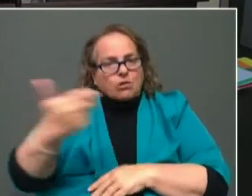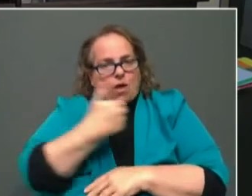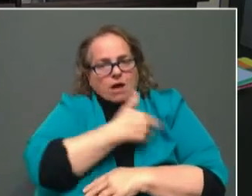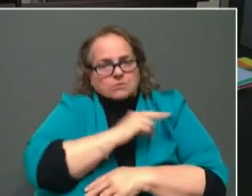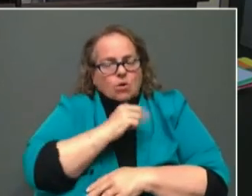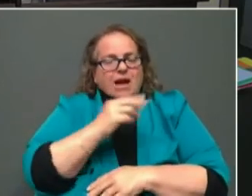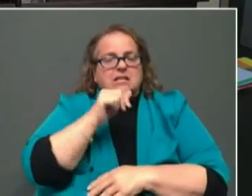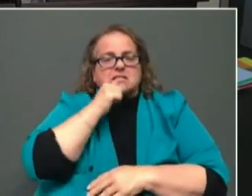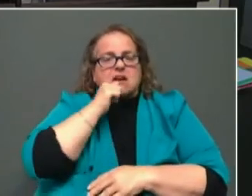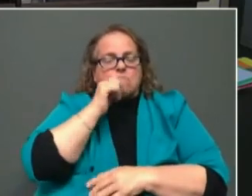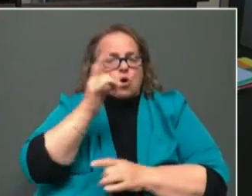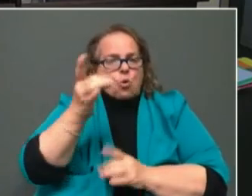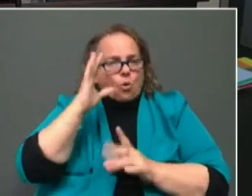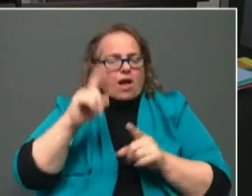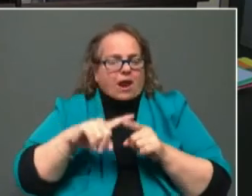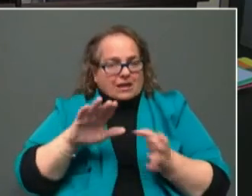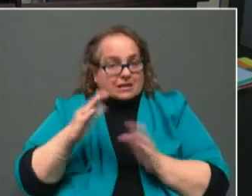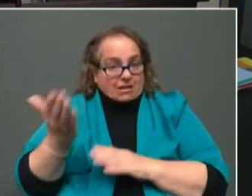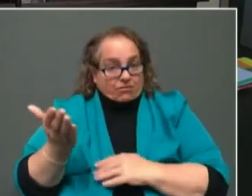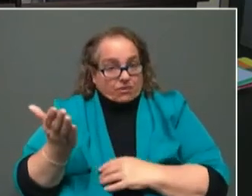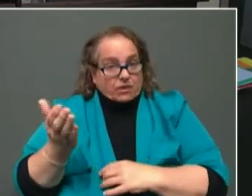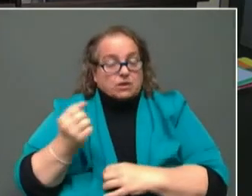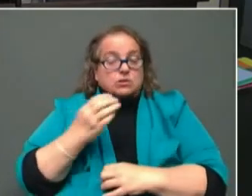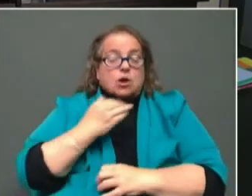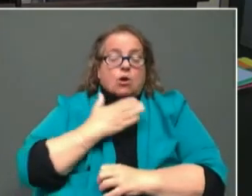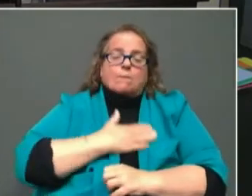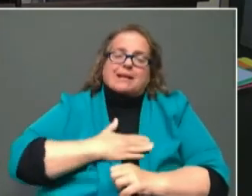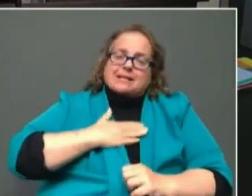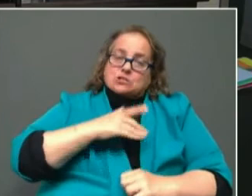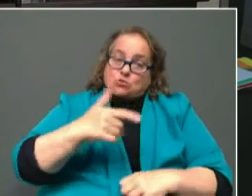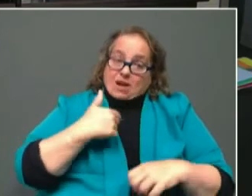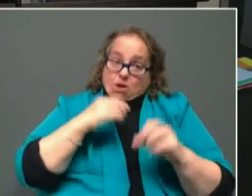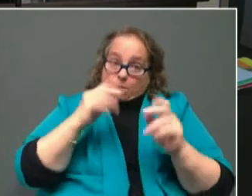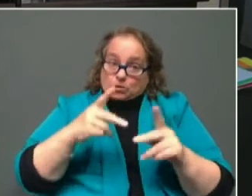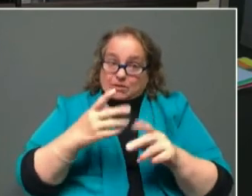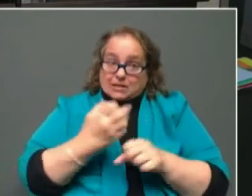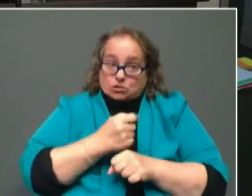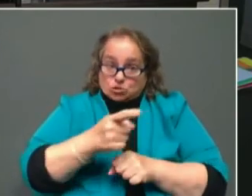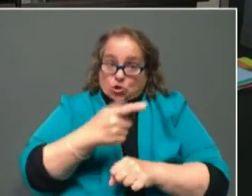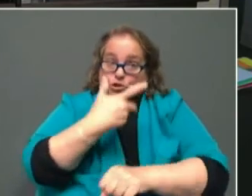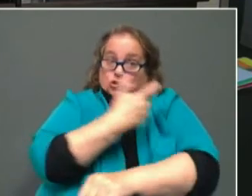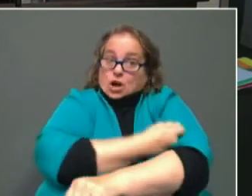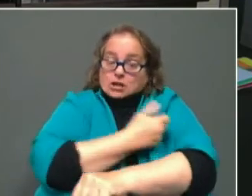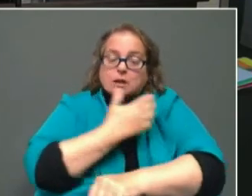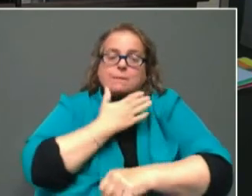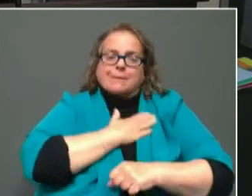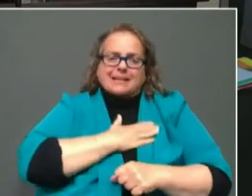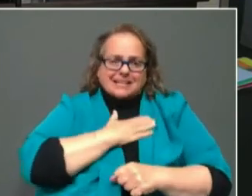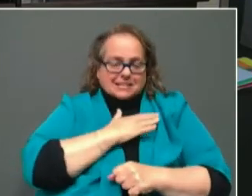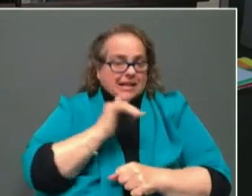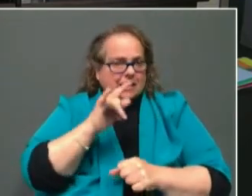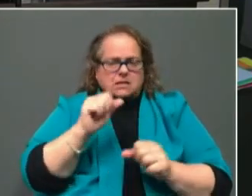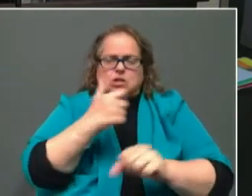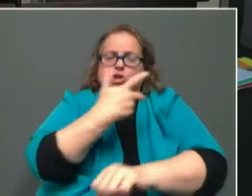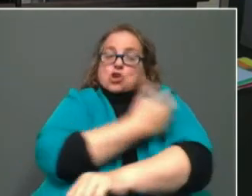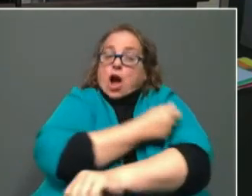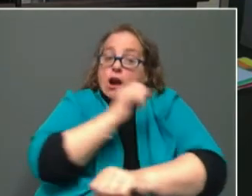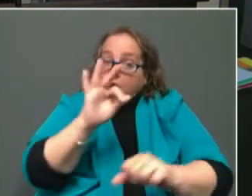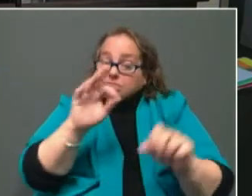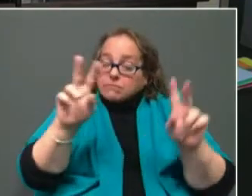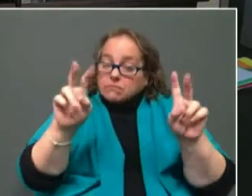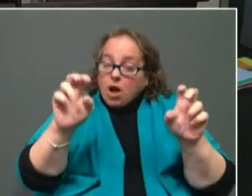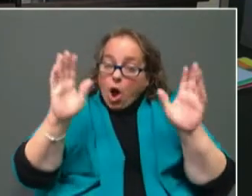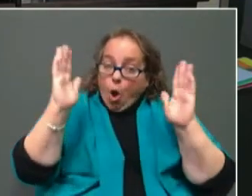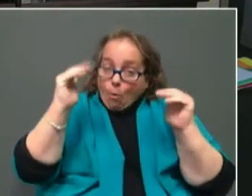death. So please, when you have a chance, please get your shot of hope. It's a shot of hope for you individually to keep you safe. It's